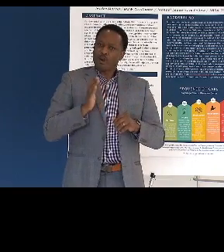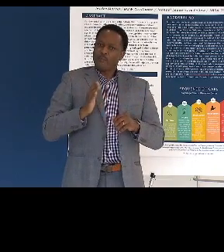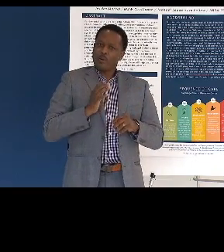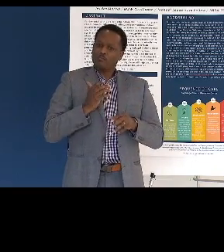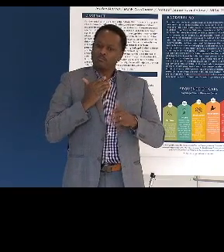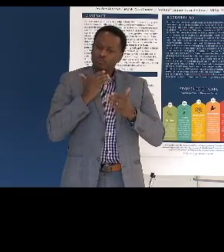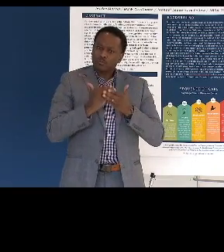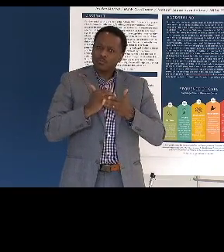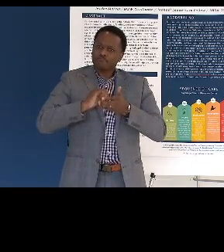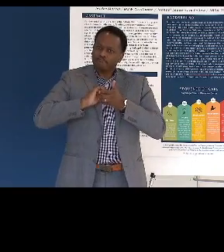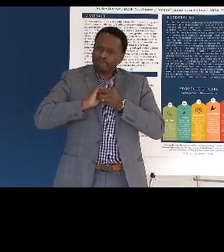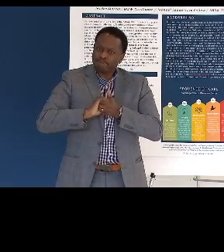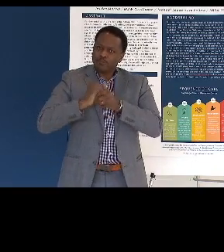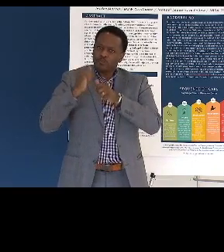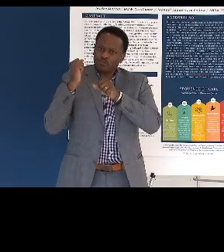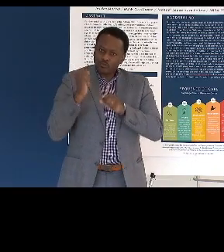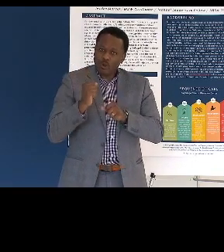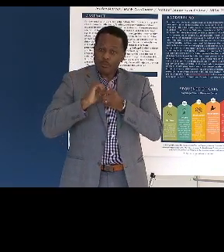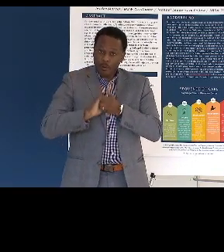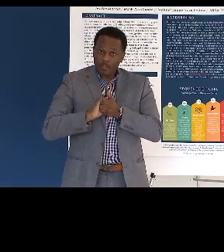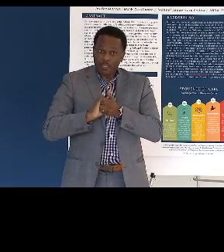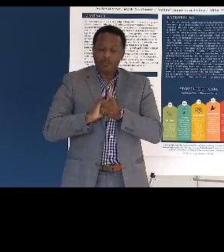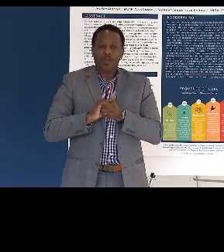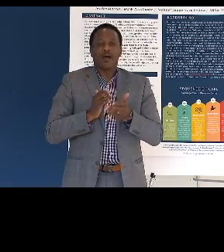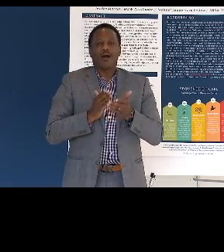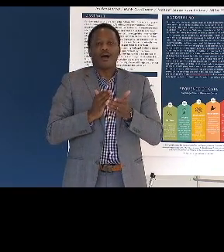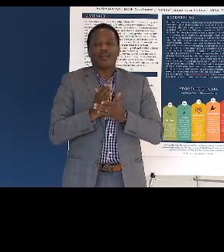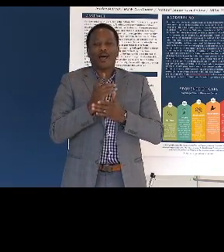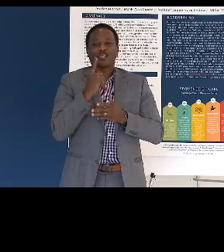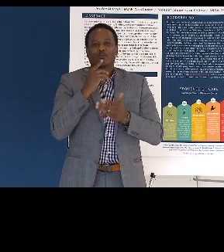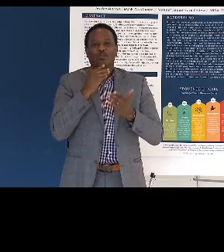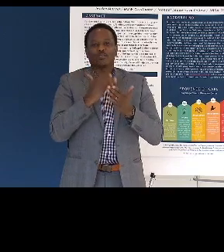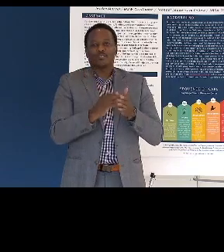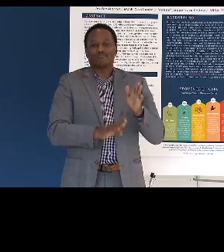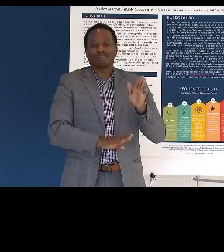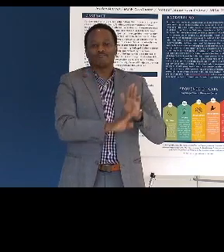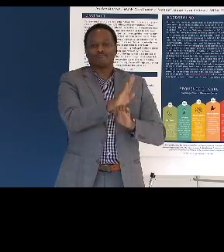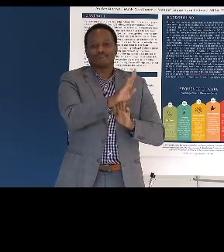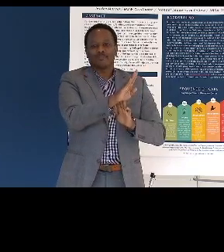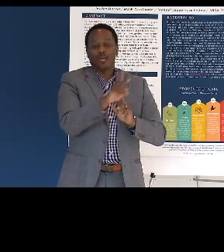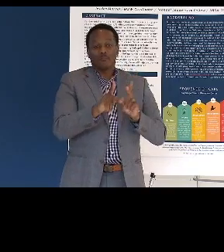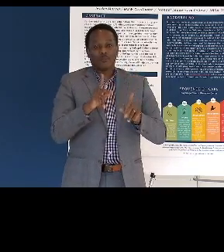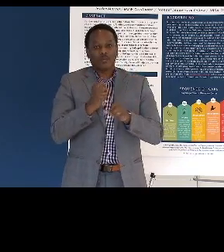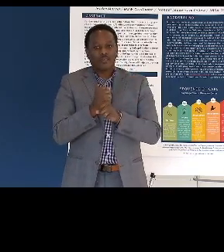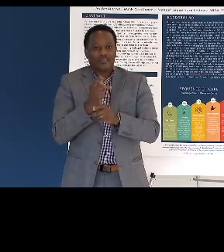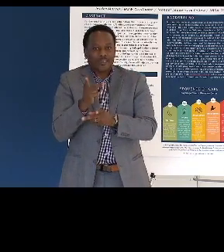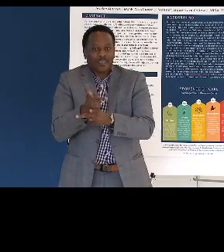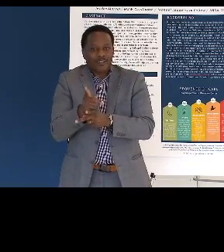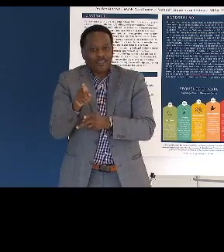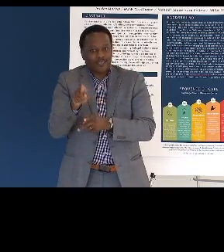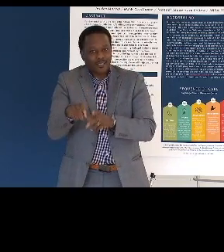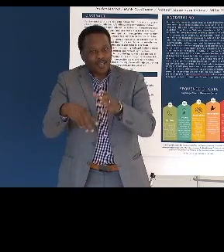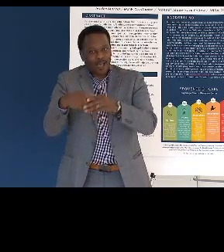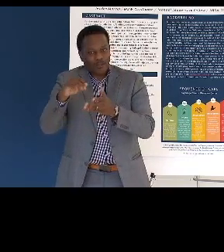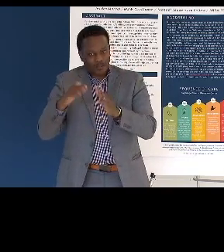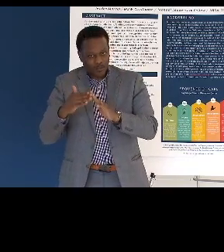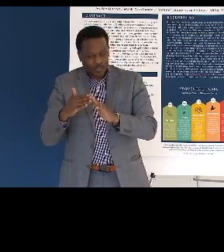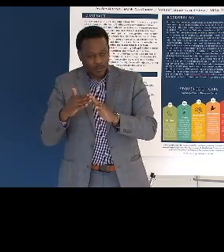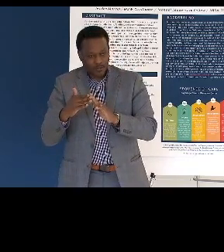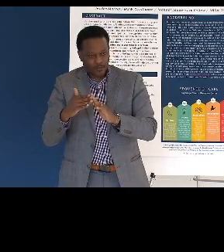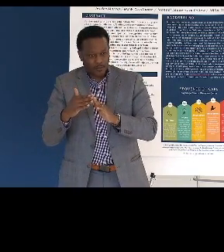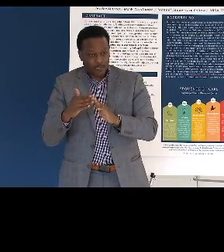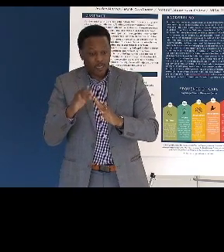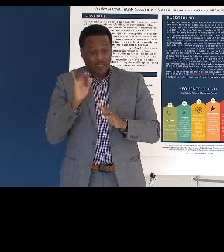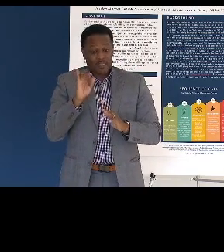can allow for successful community linkage. The folks are getting the care that they need out in the community. And in order to mitigate